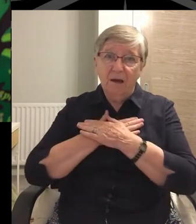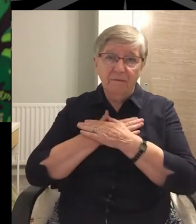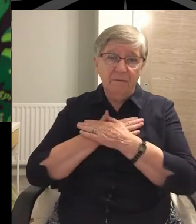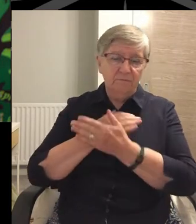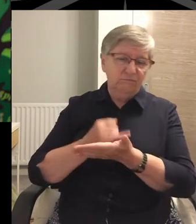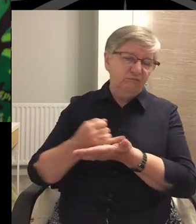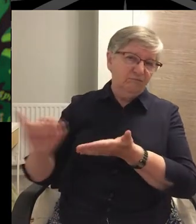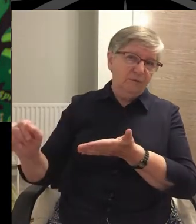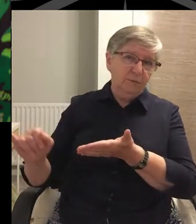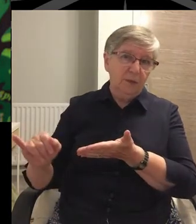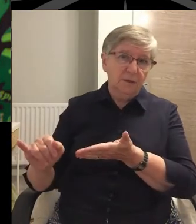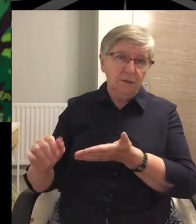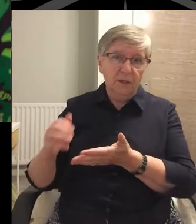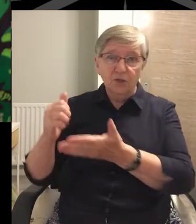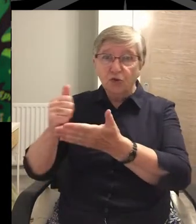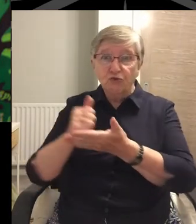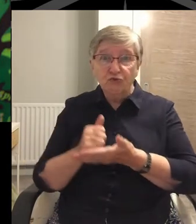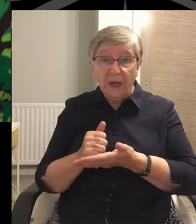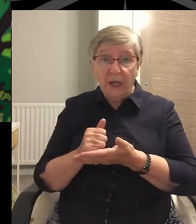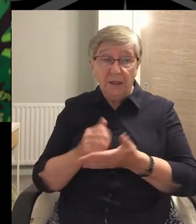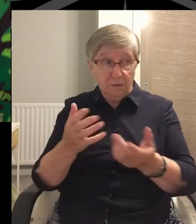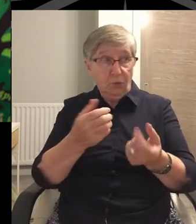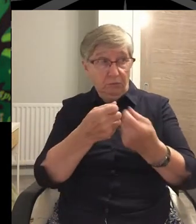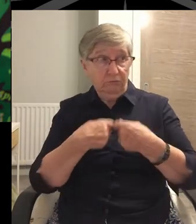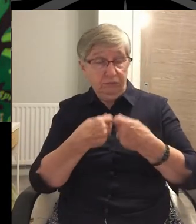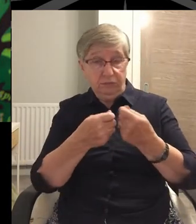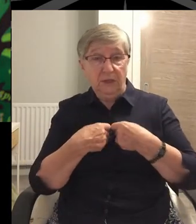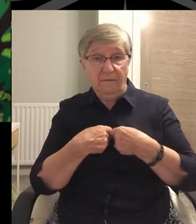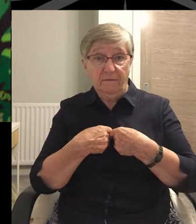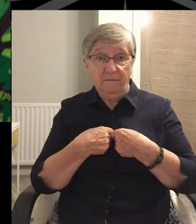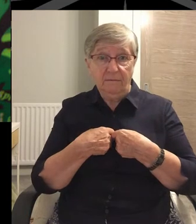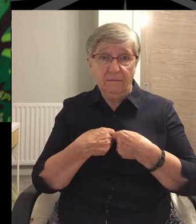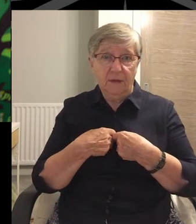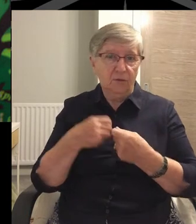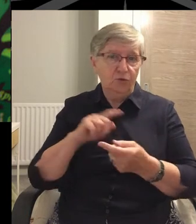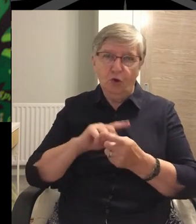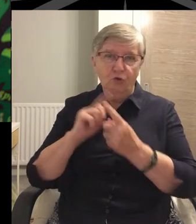His love is spurned. His grace exploited.